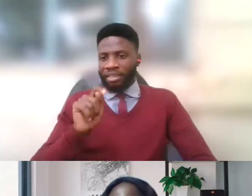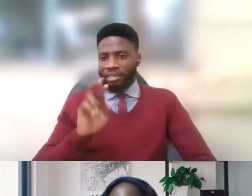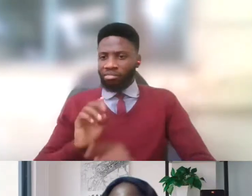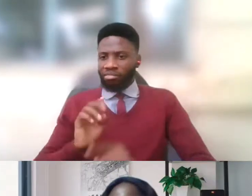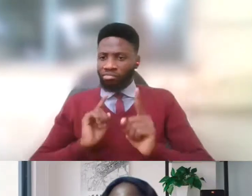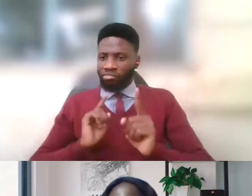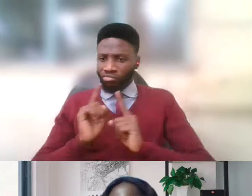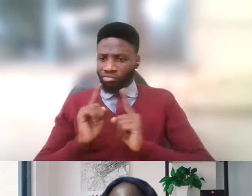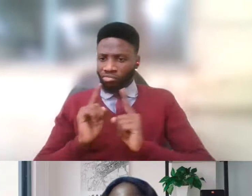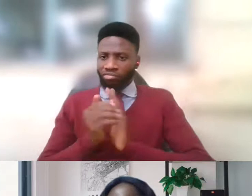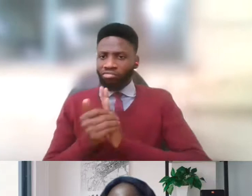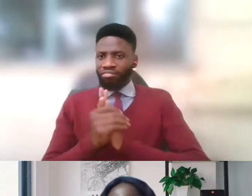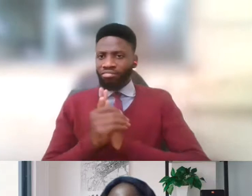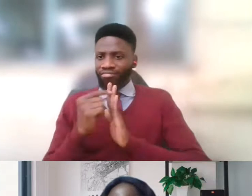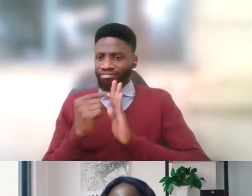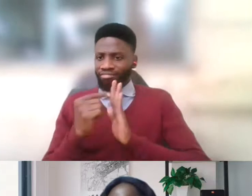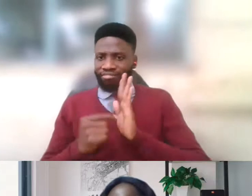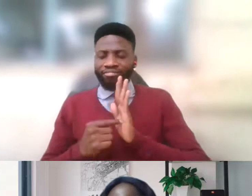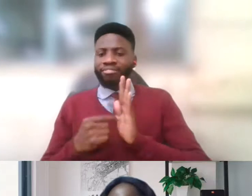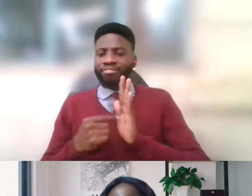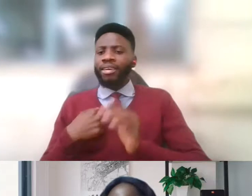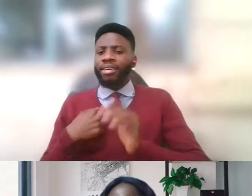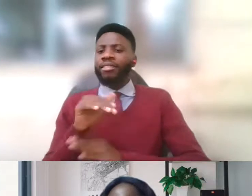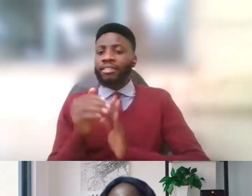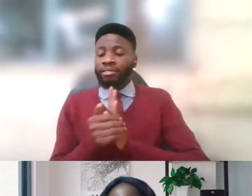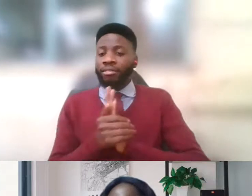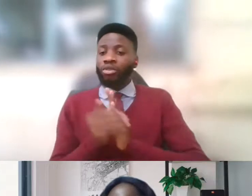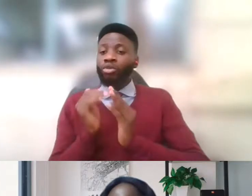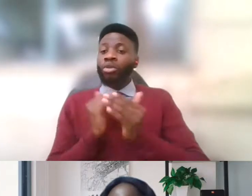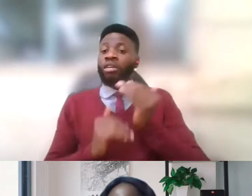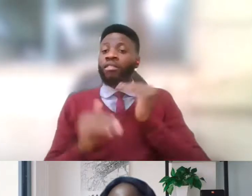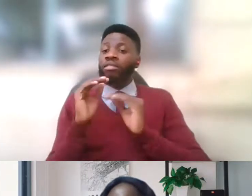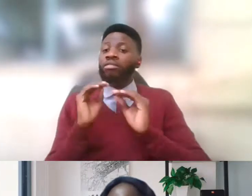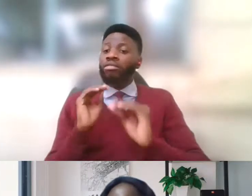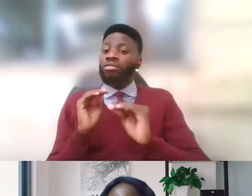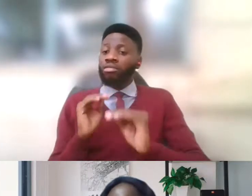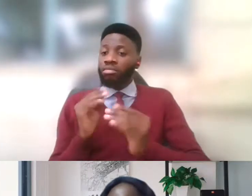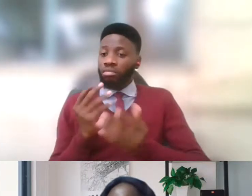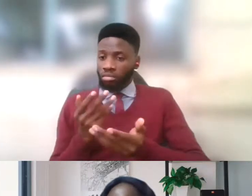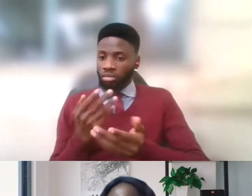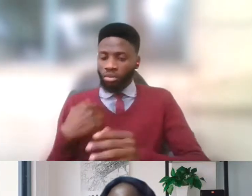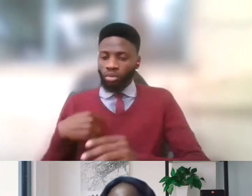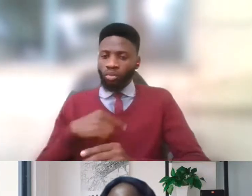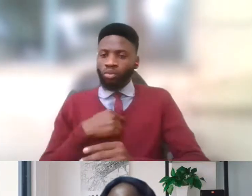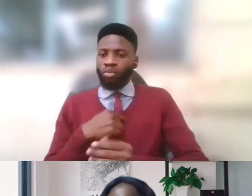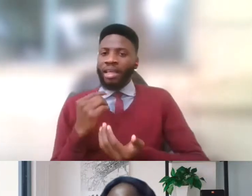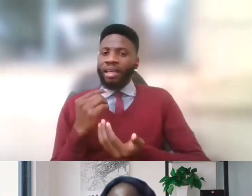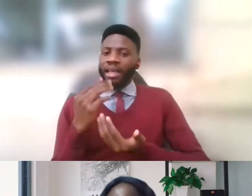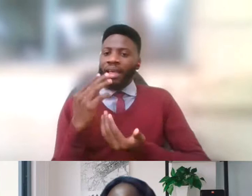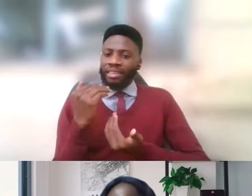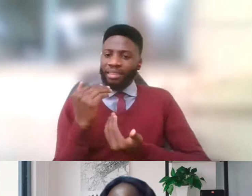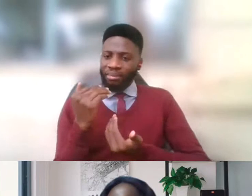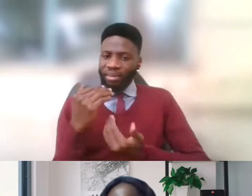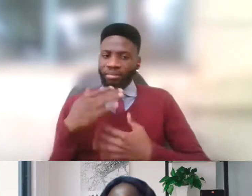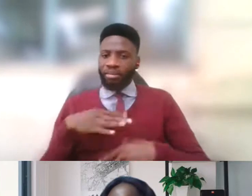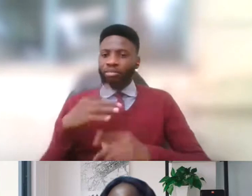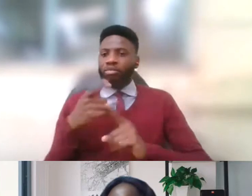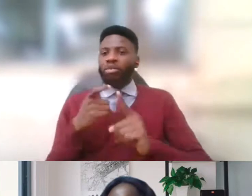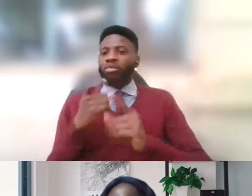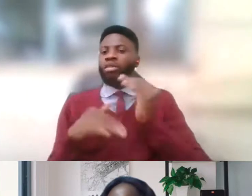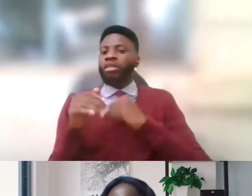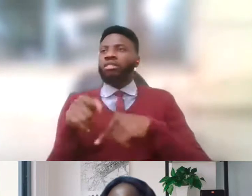their goods and services are sought by customers at levels that are greater than anyone else.